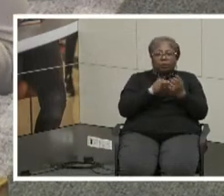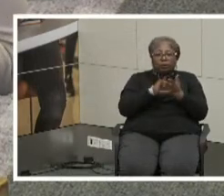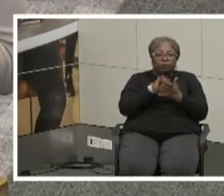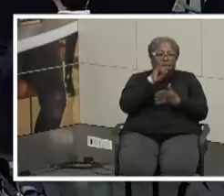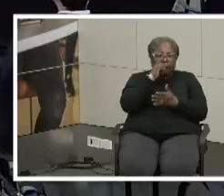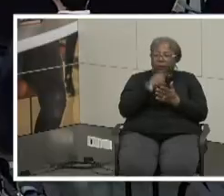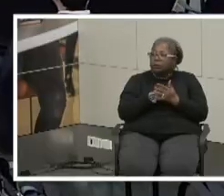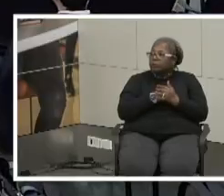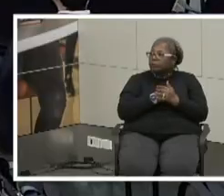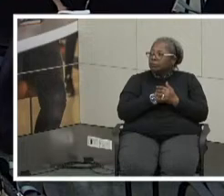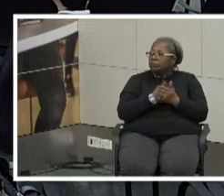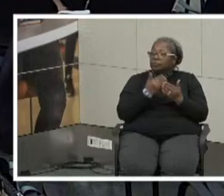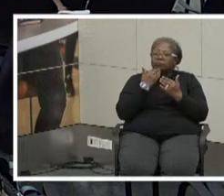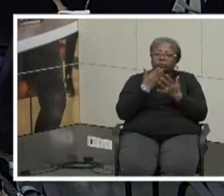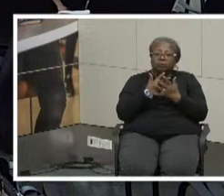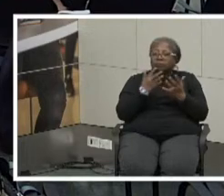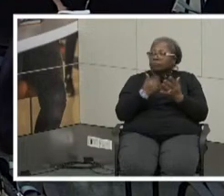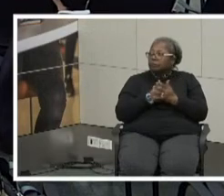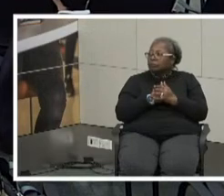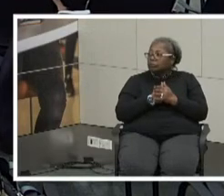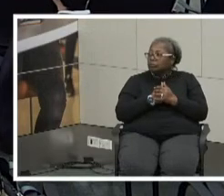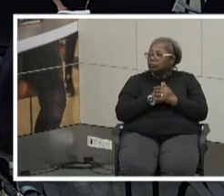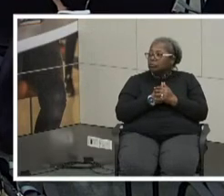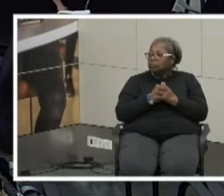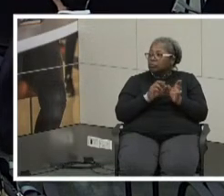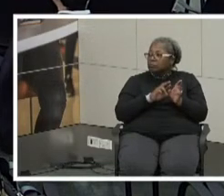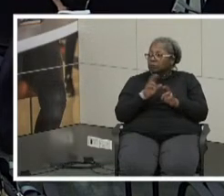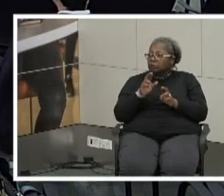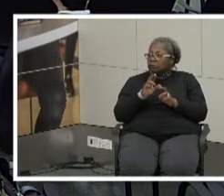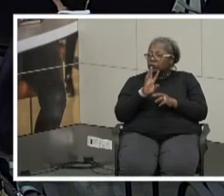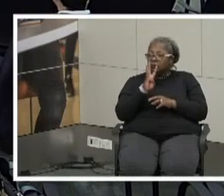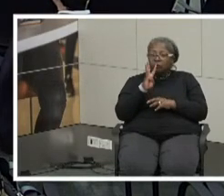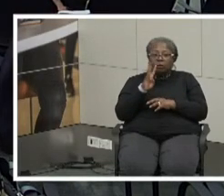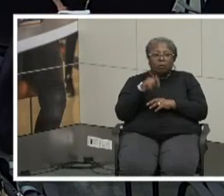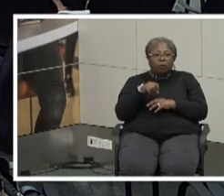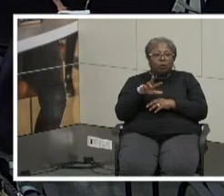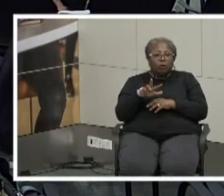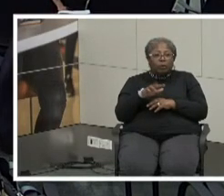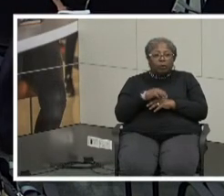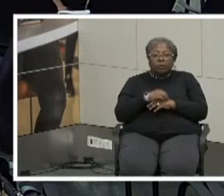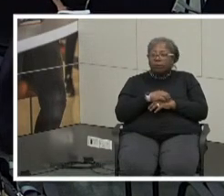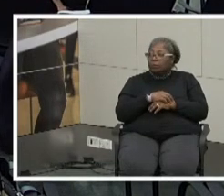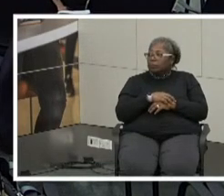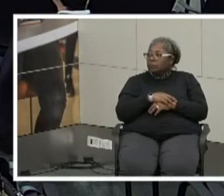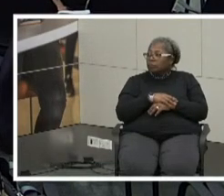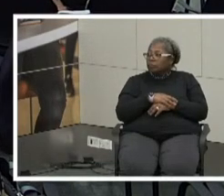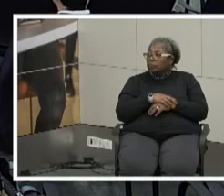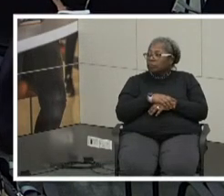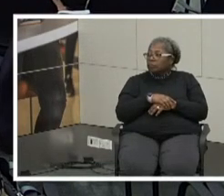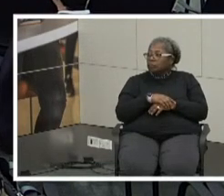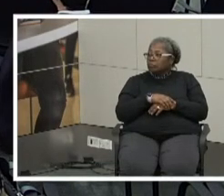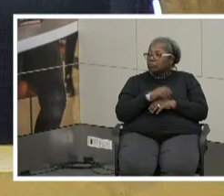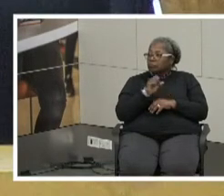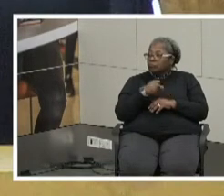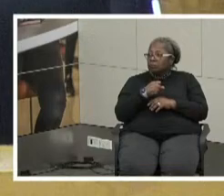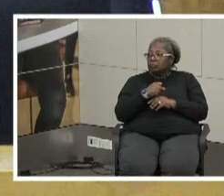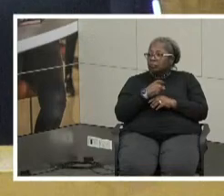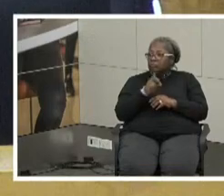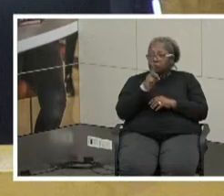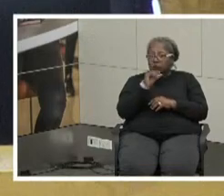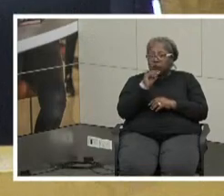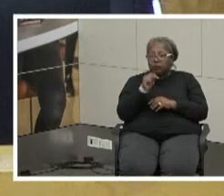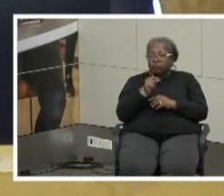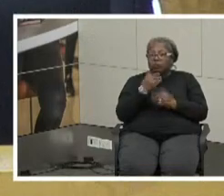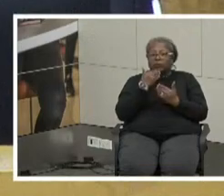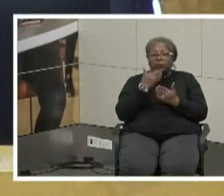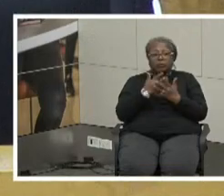kids okay thank you very much are we ready to move on to 4.3 yes let's do it